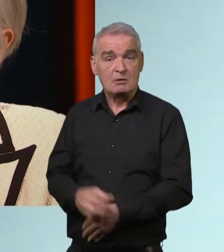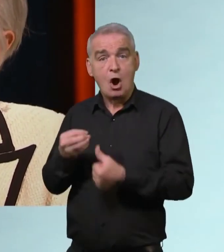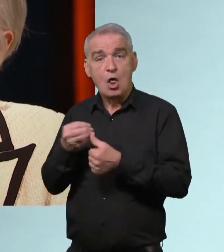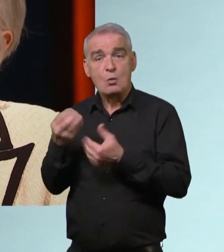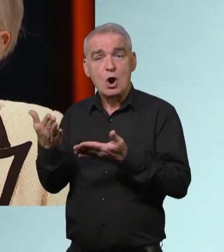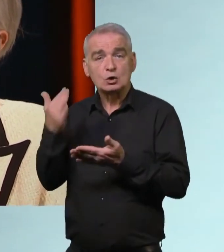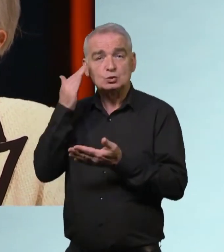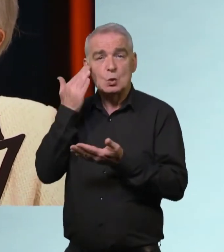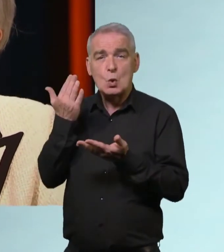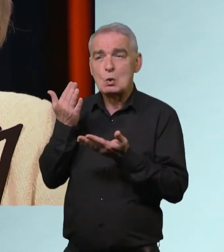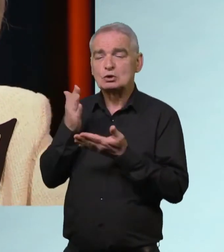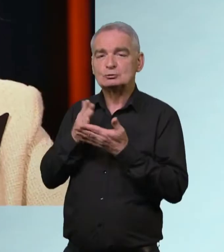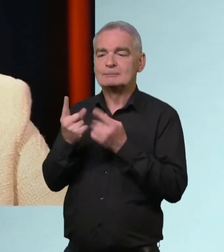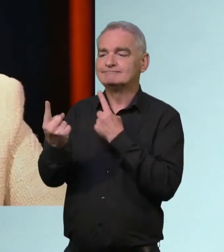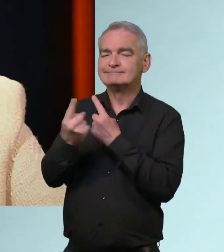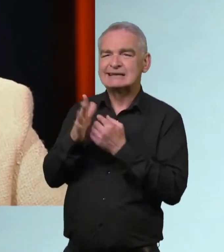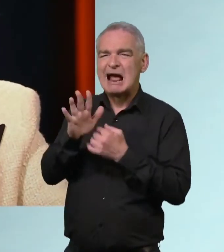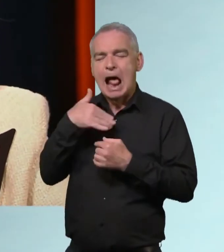say,